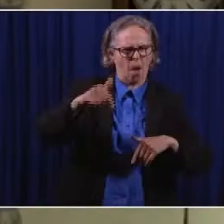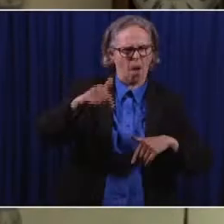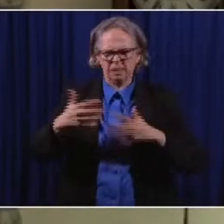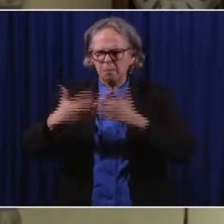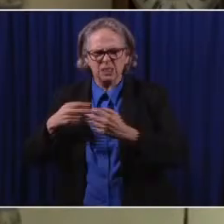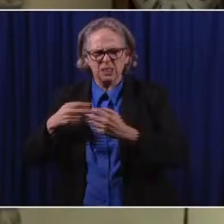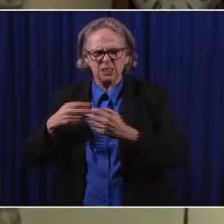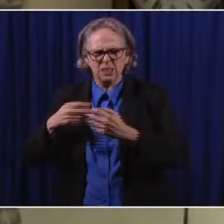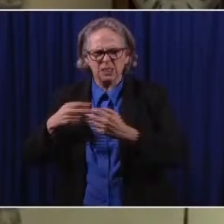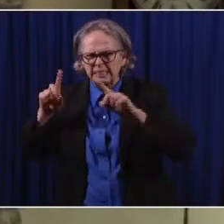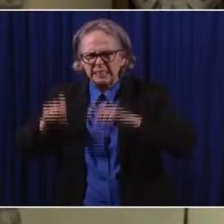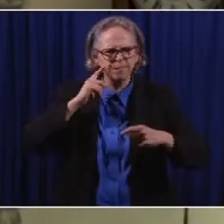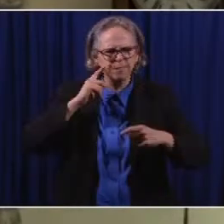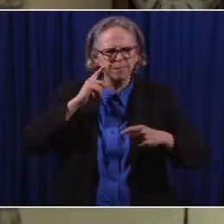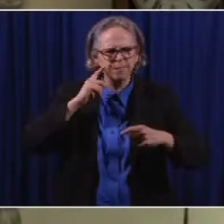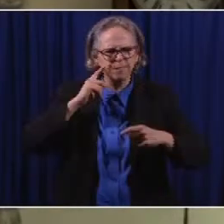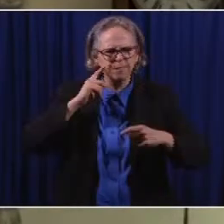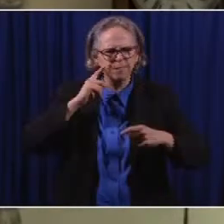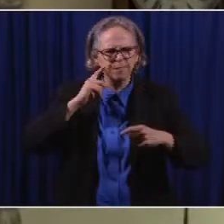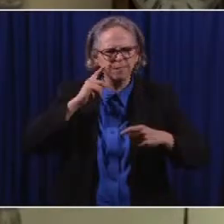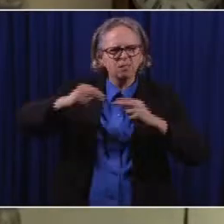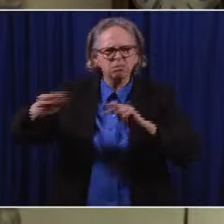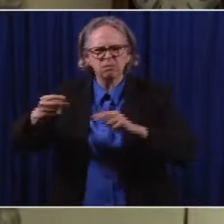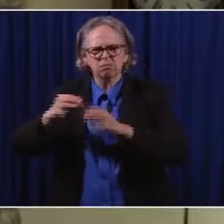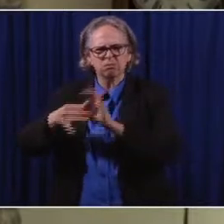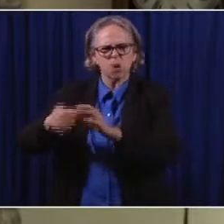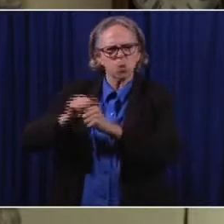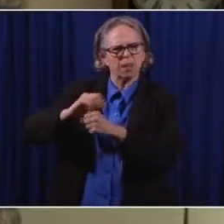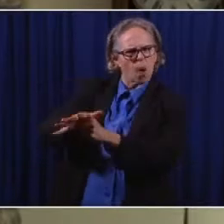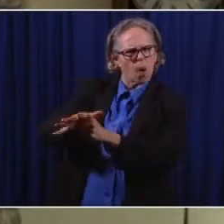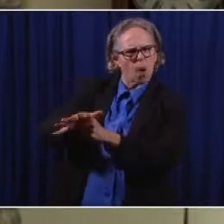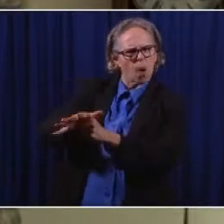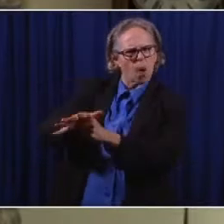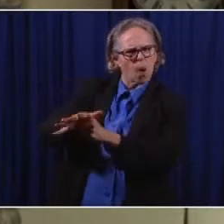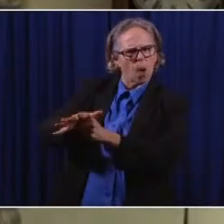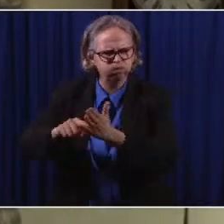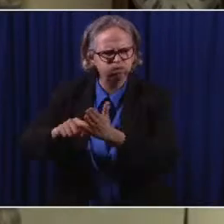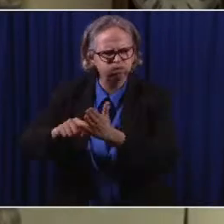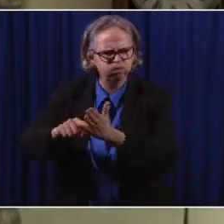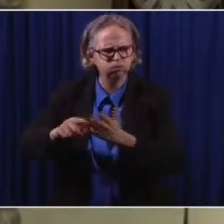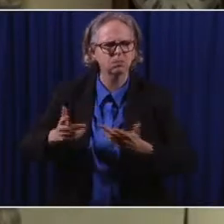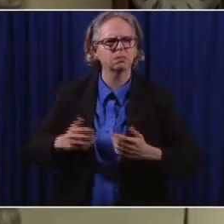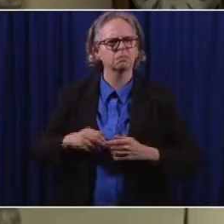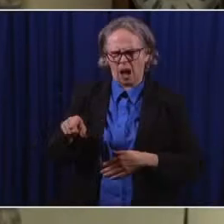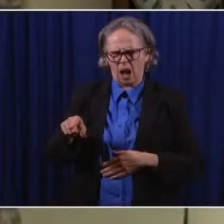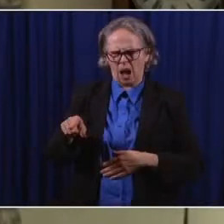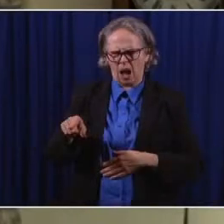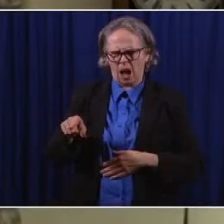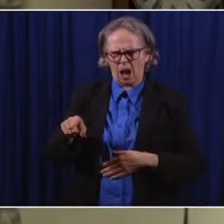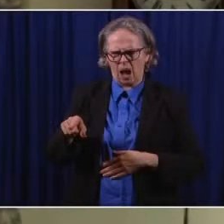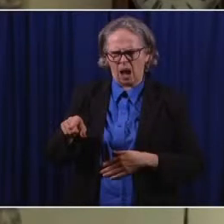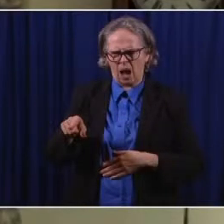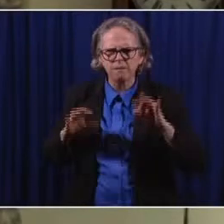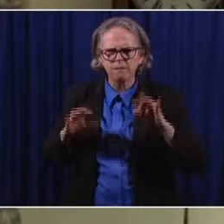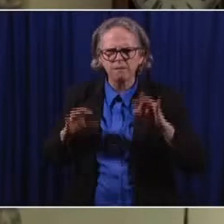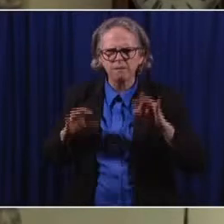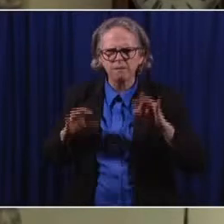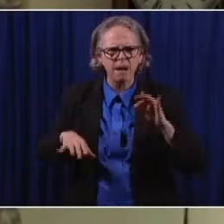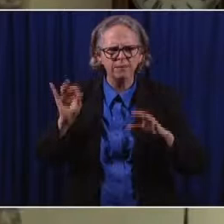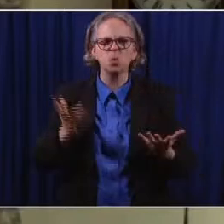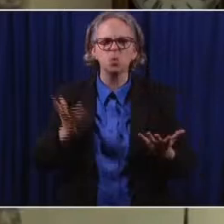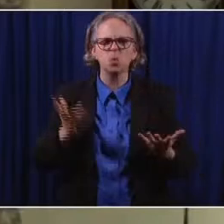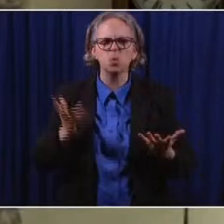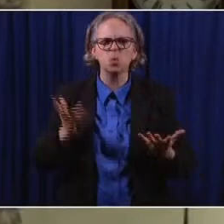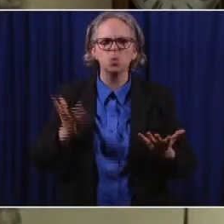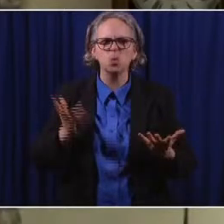COVID-19. Our team, along with university researchers, has seen a recent steady increase in the